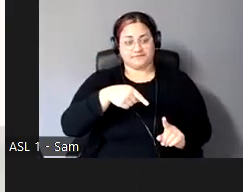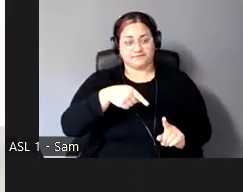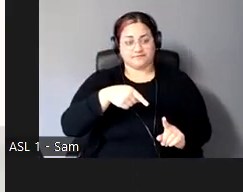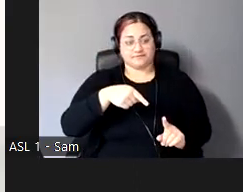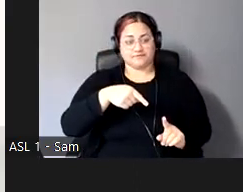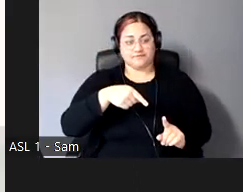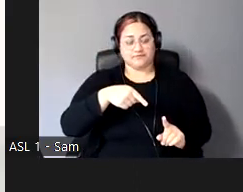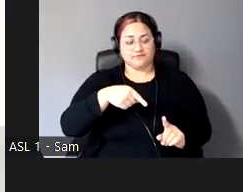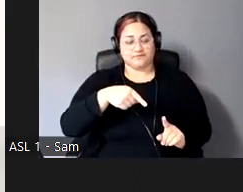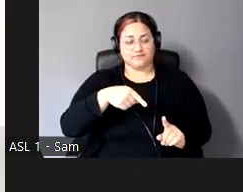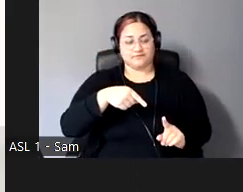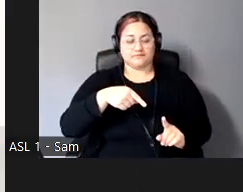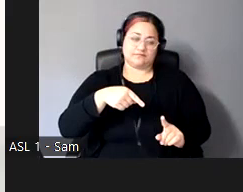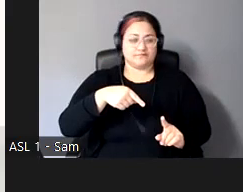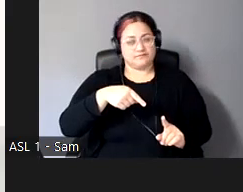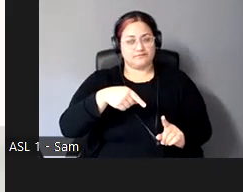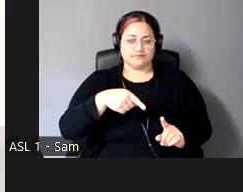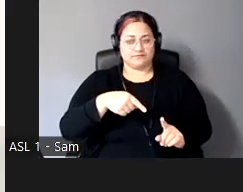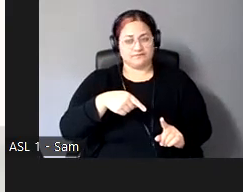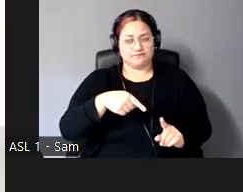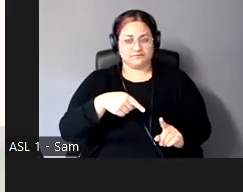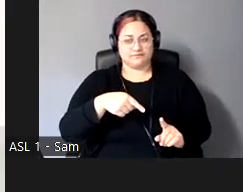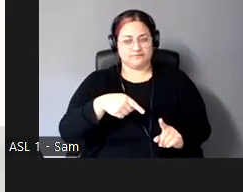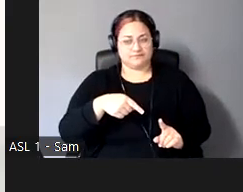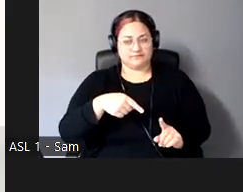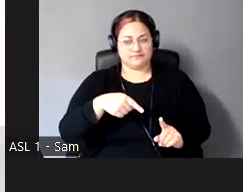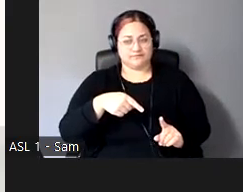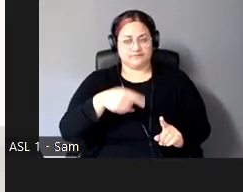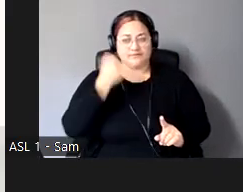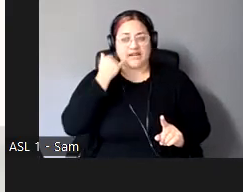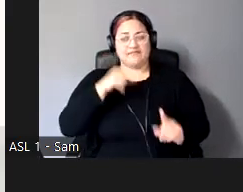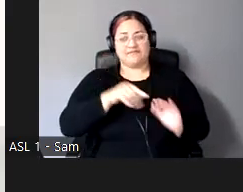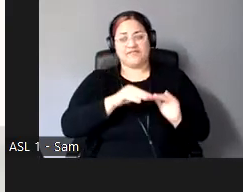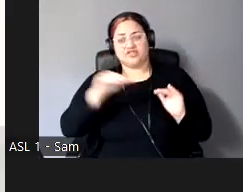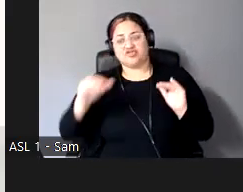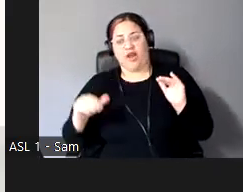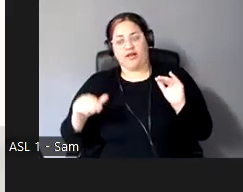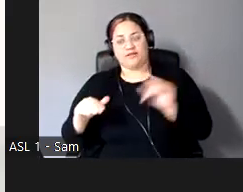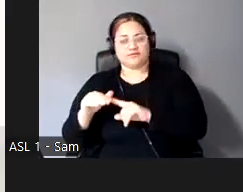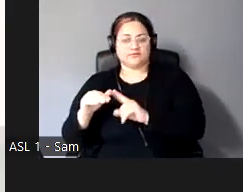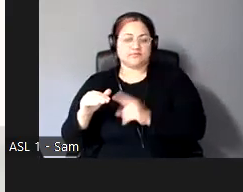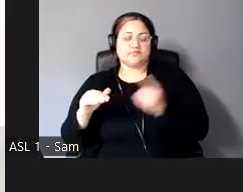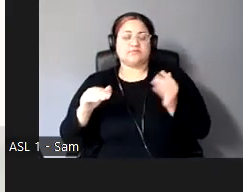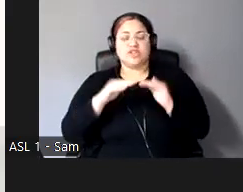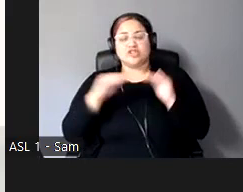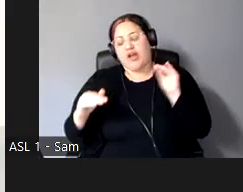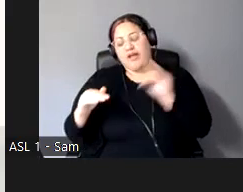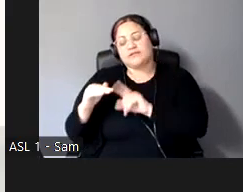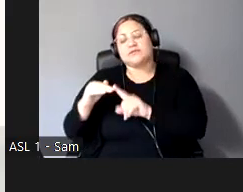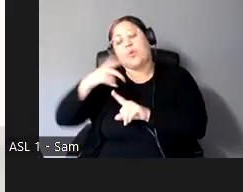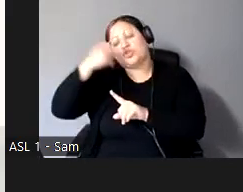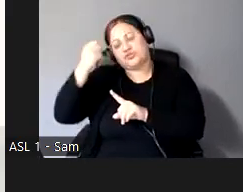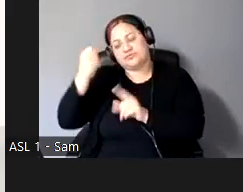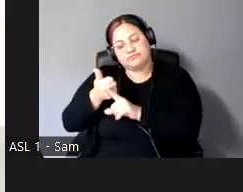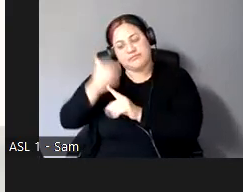adult that may cause an increased risk because they're asking for or demanding financial resources or doing